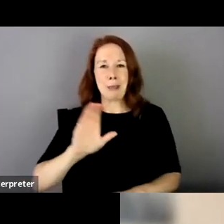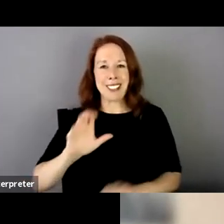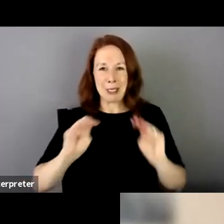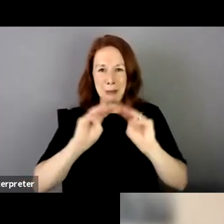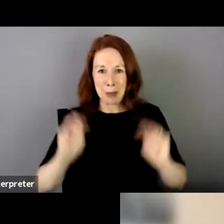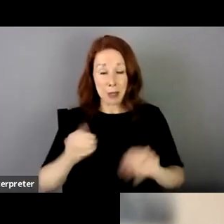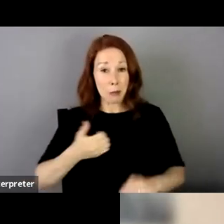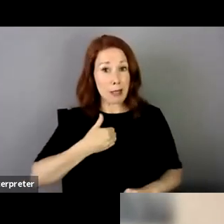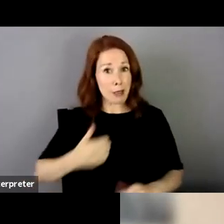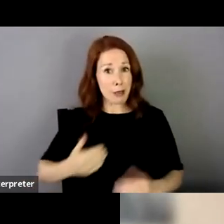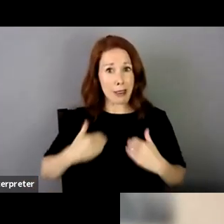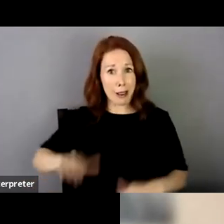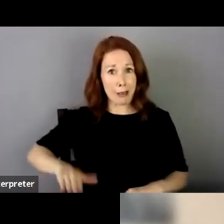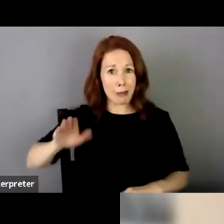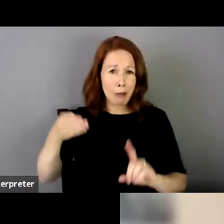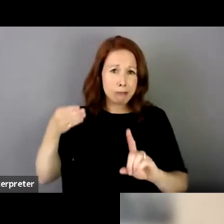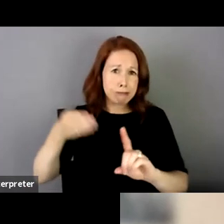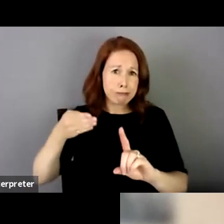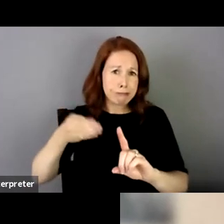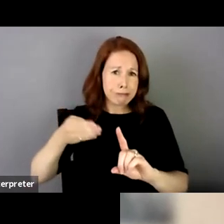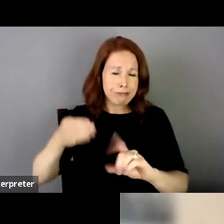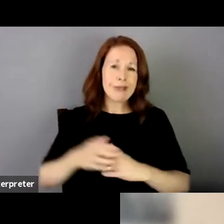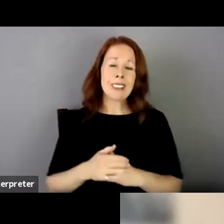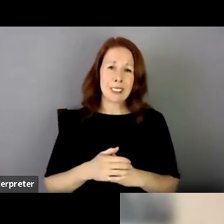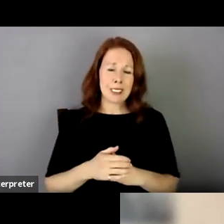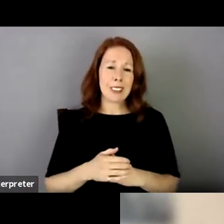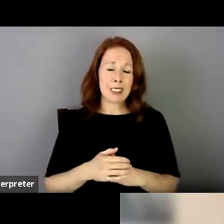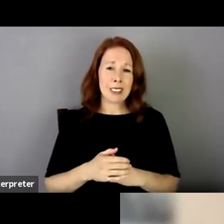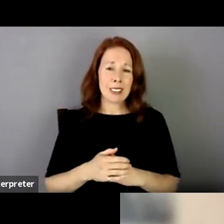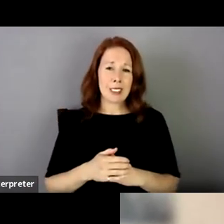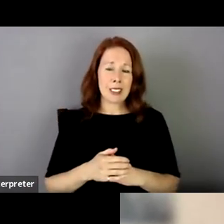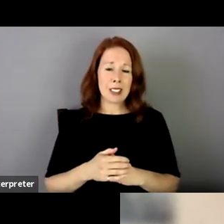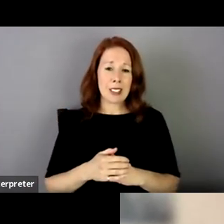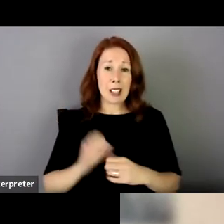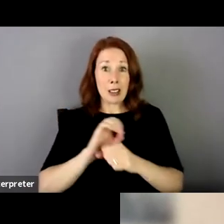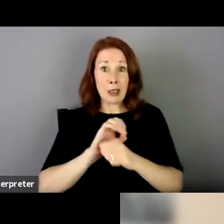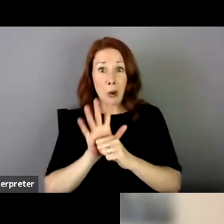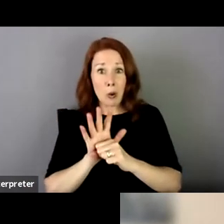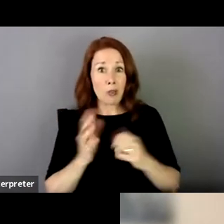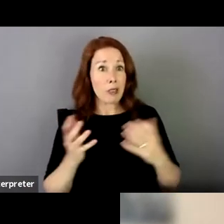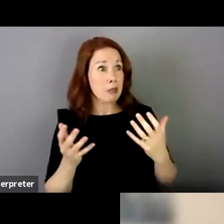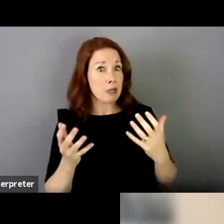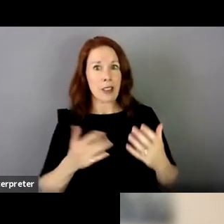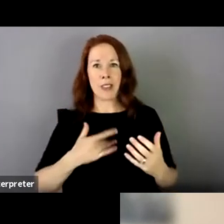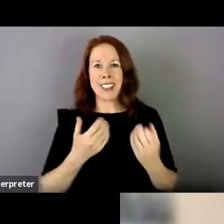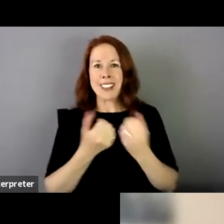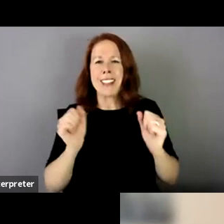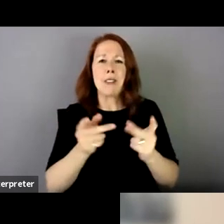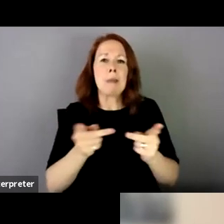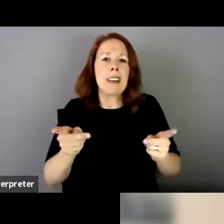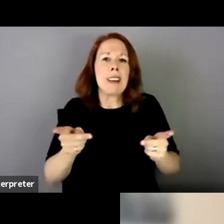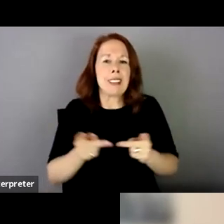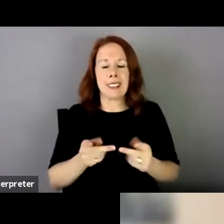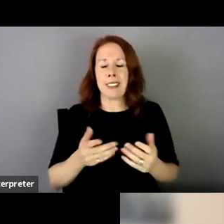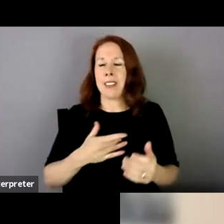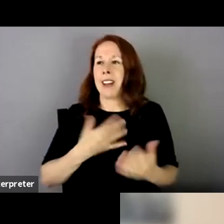there since I was a kid. And during this period for me, especially during COVID, it's become an oasis because it's